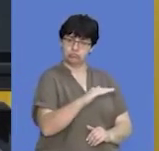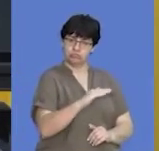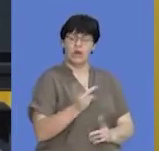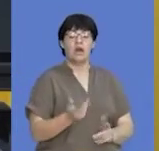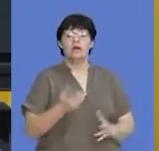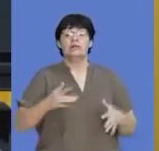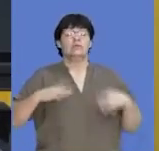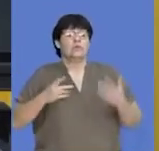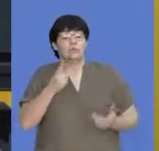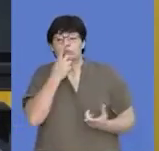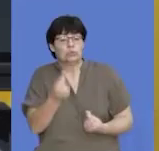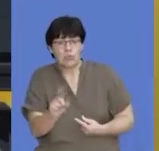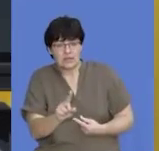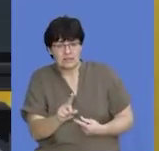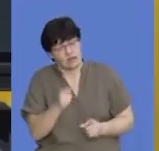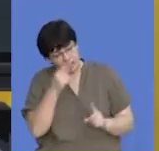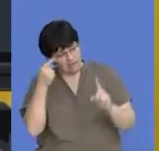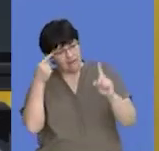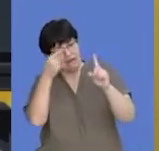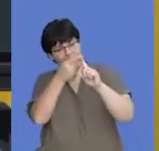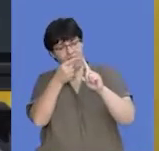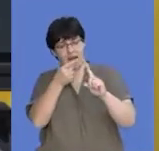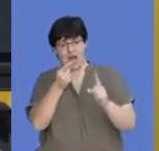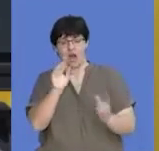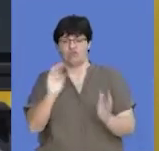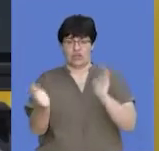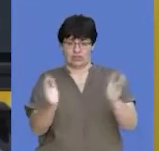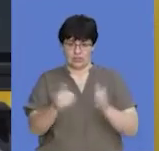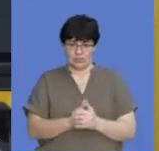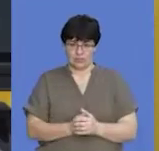you need to do is work towards a ratio.